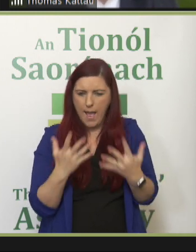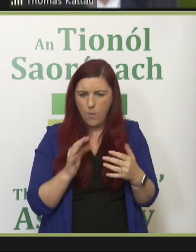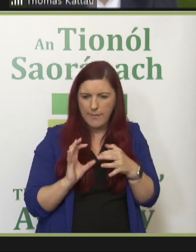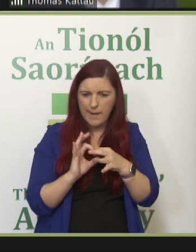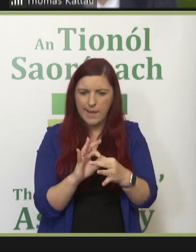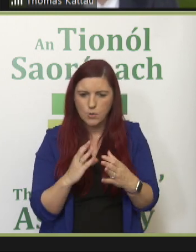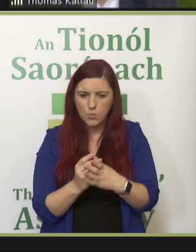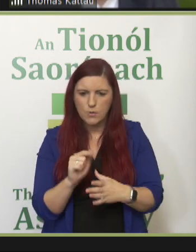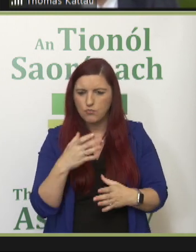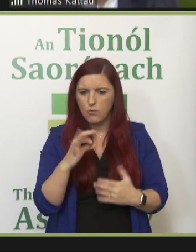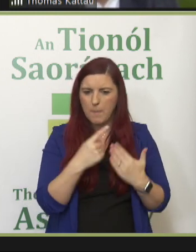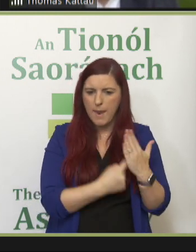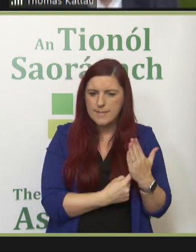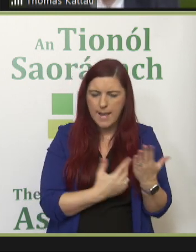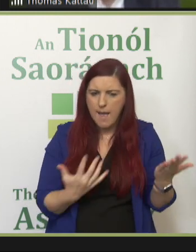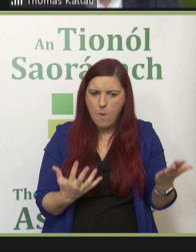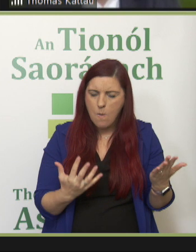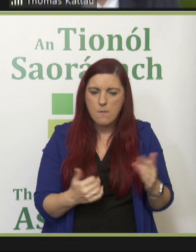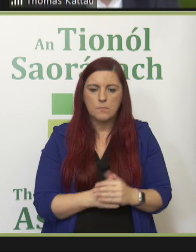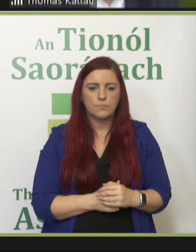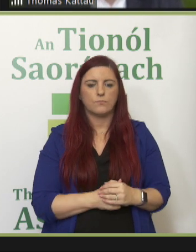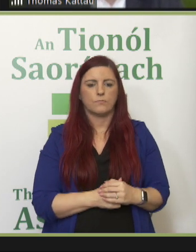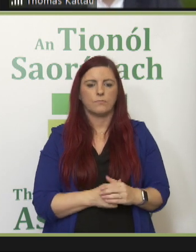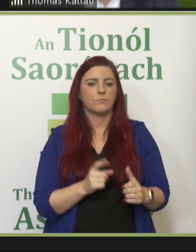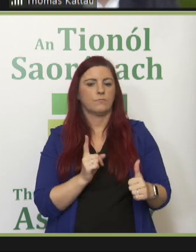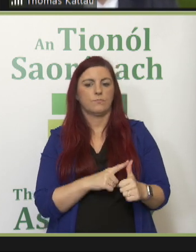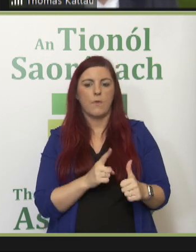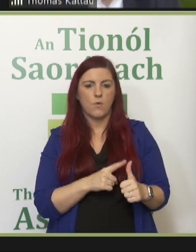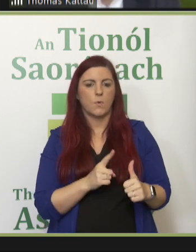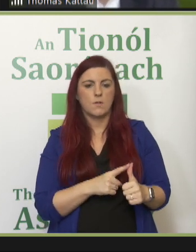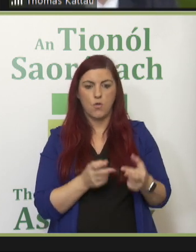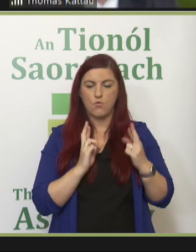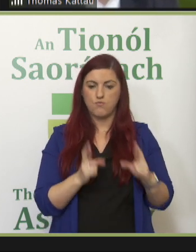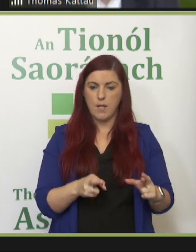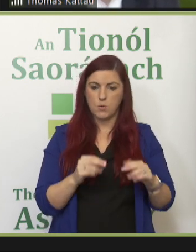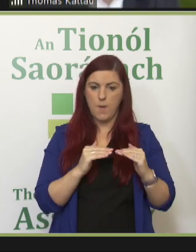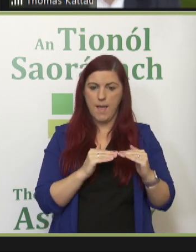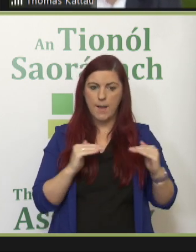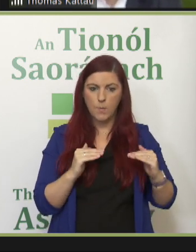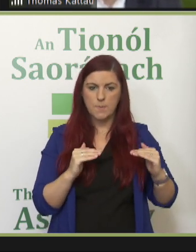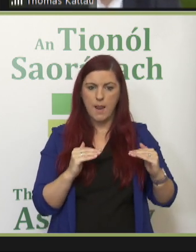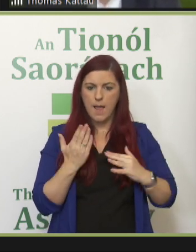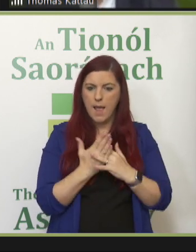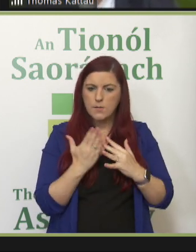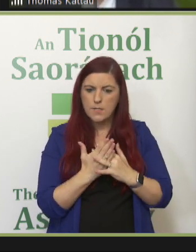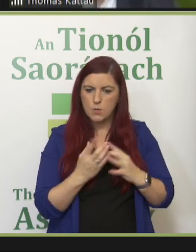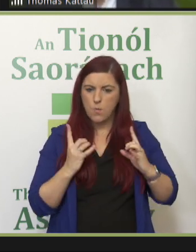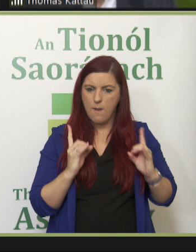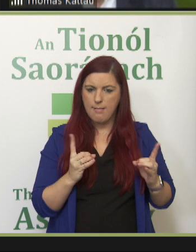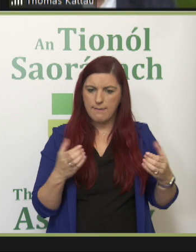relevant to drug policy? The first is the right to equitable access to